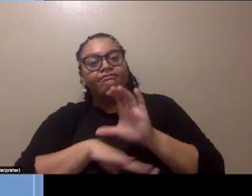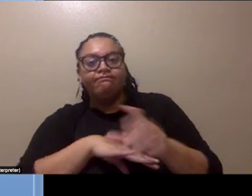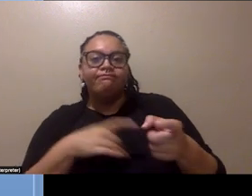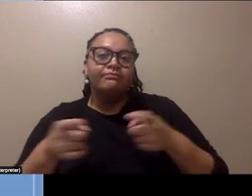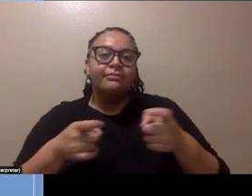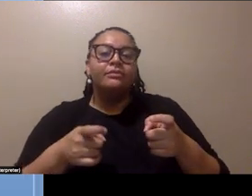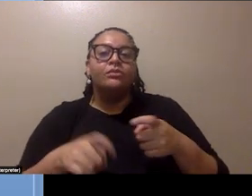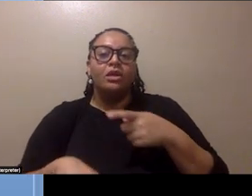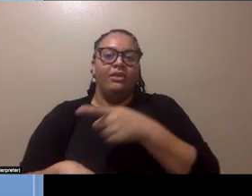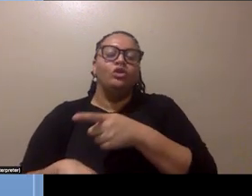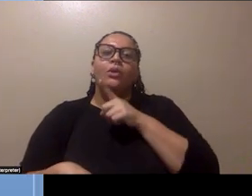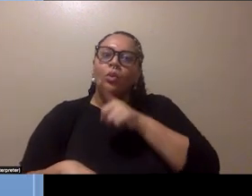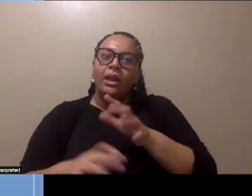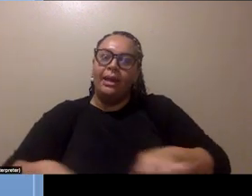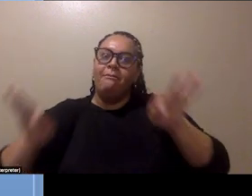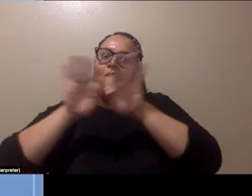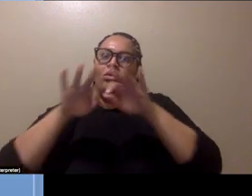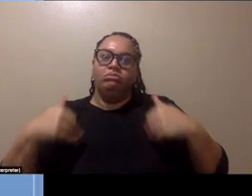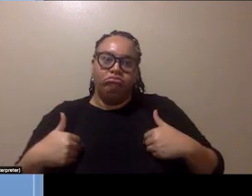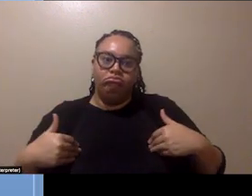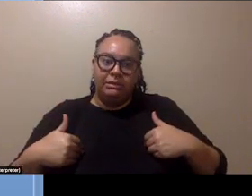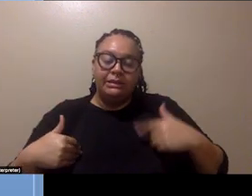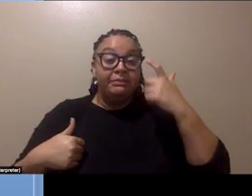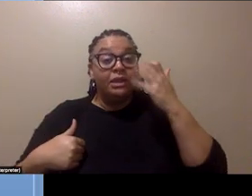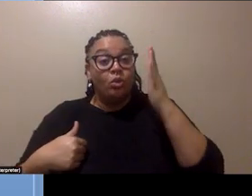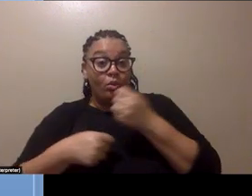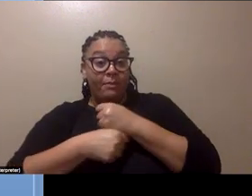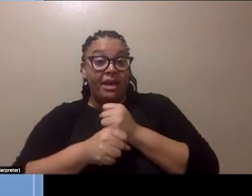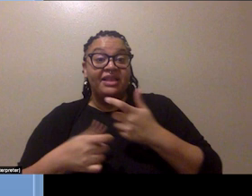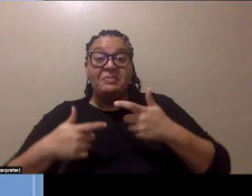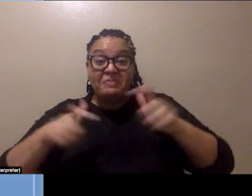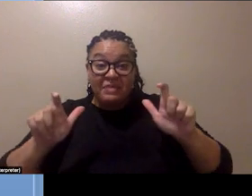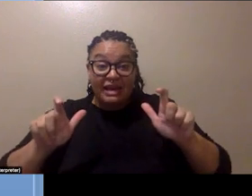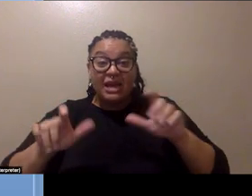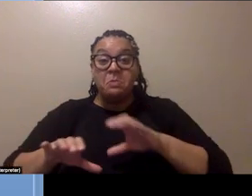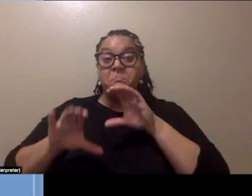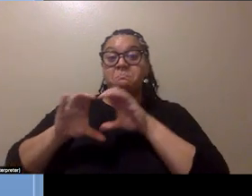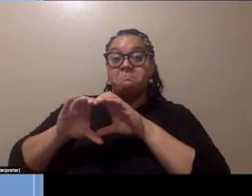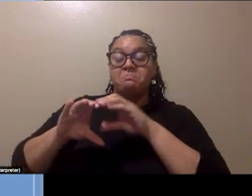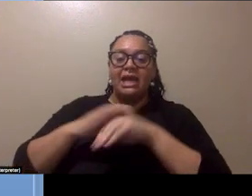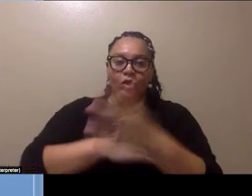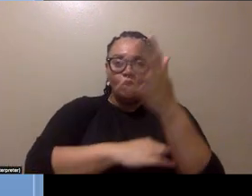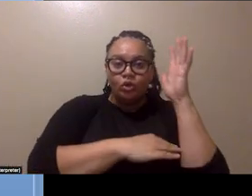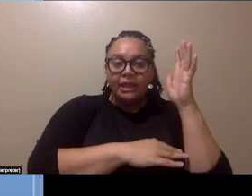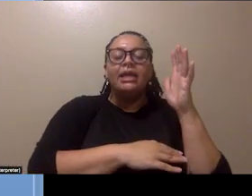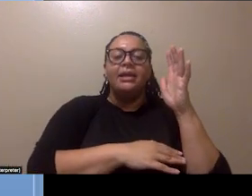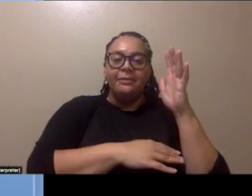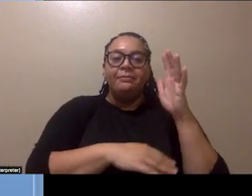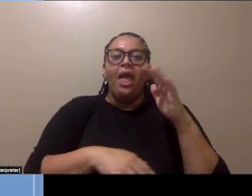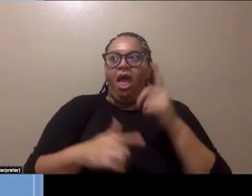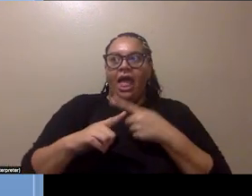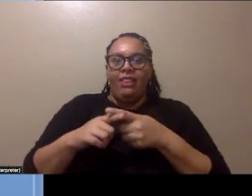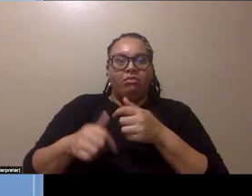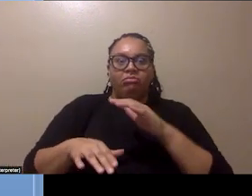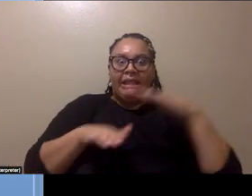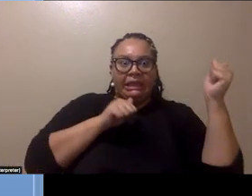management consider pileated woodpeckers to be a keystone species, since they will make these large cavities and then abandon them, which